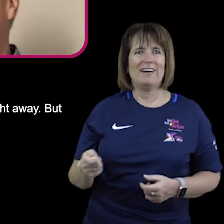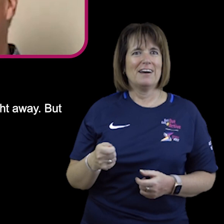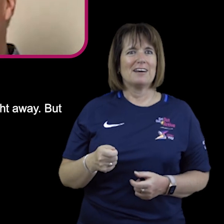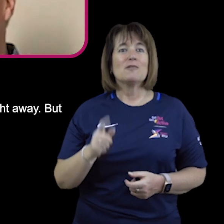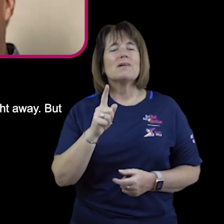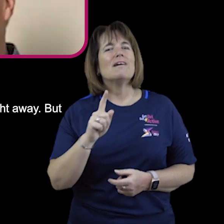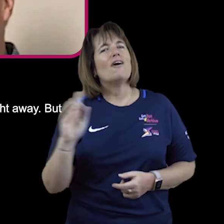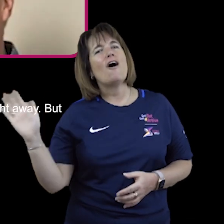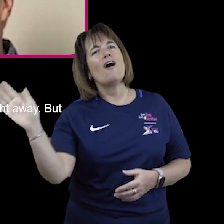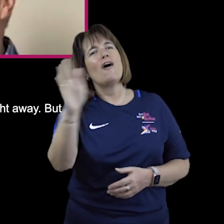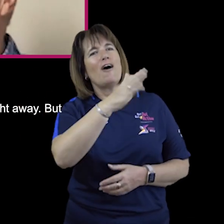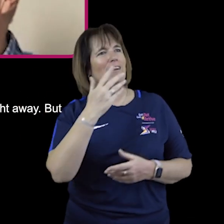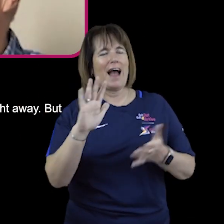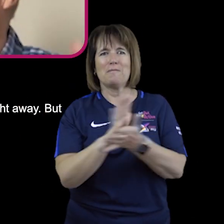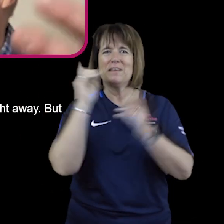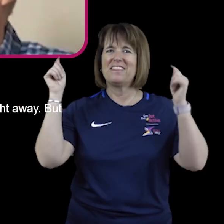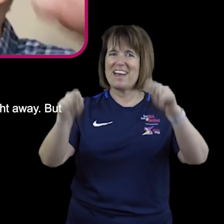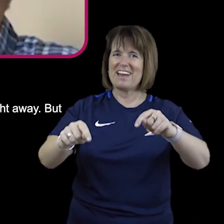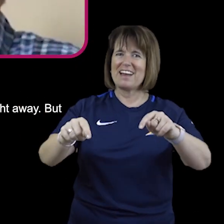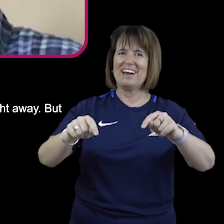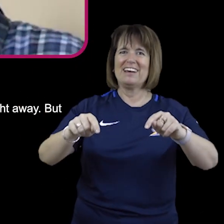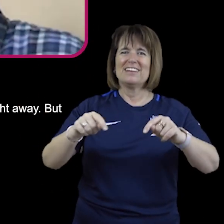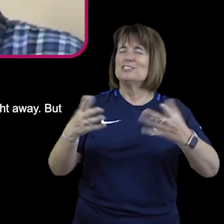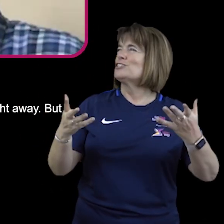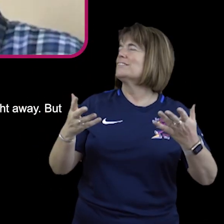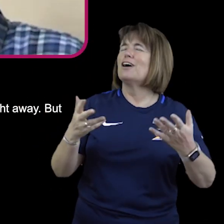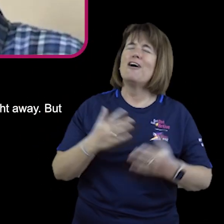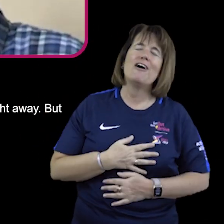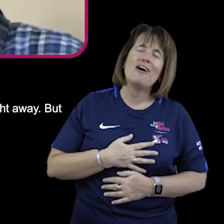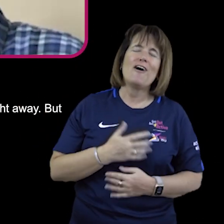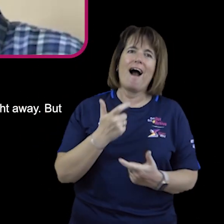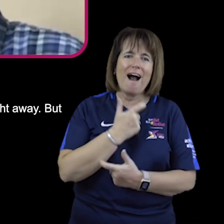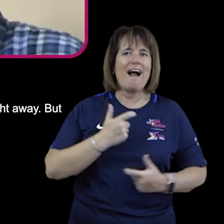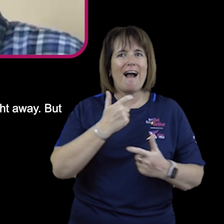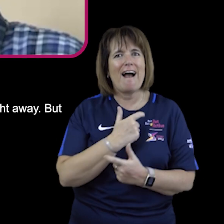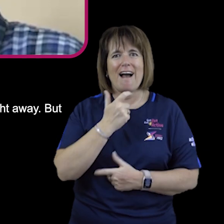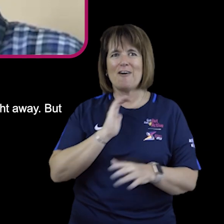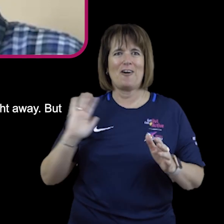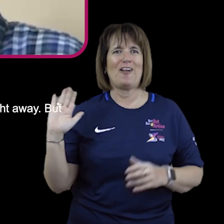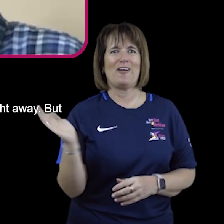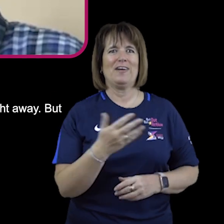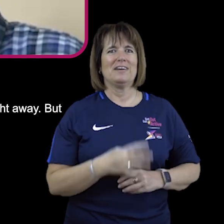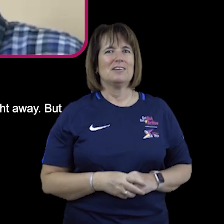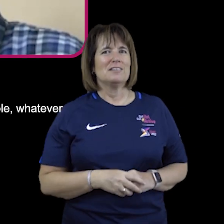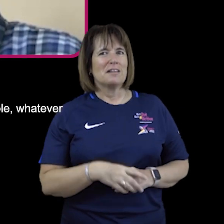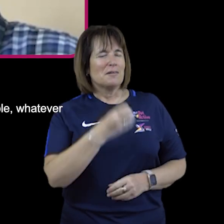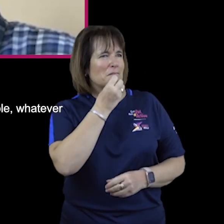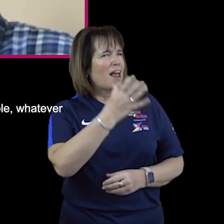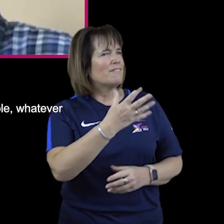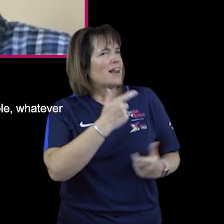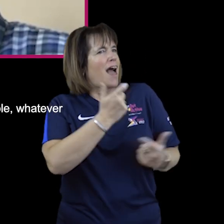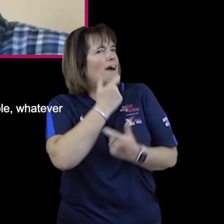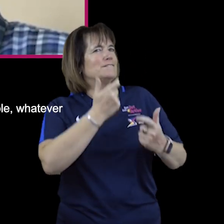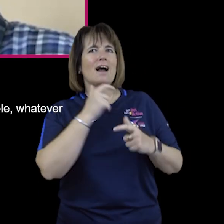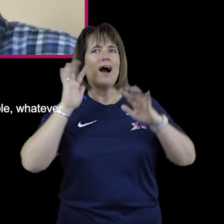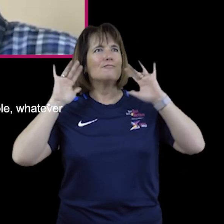Where it went, don't you, straight away? But everybody was glad they were there. It was just hysterical. Yeah. And it must have been